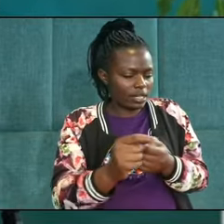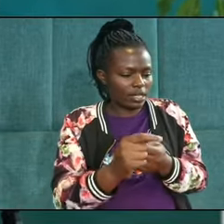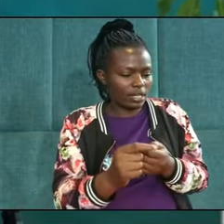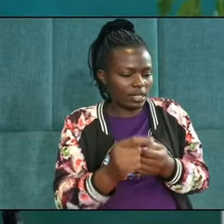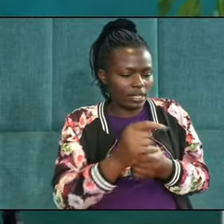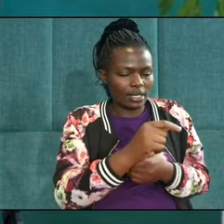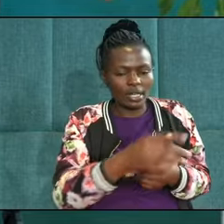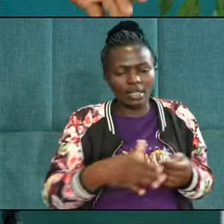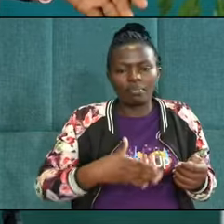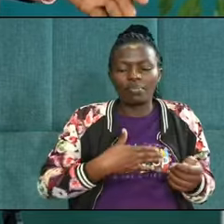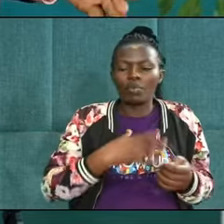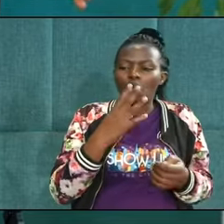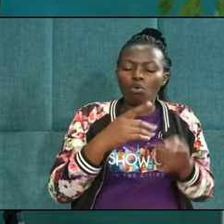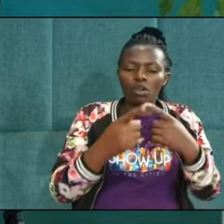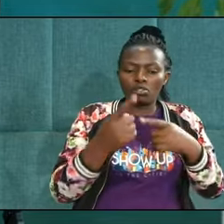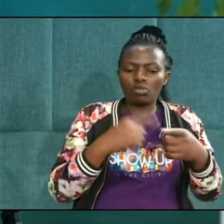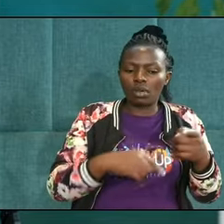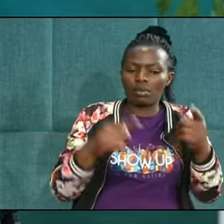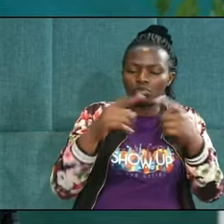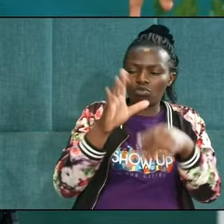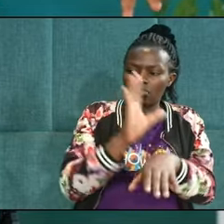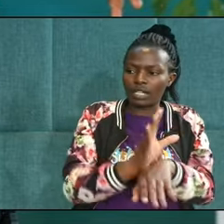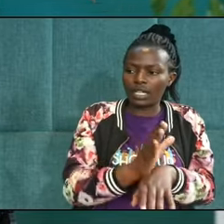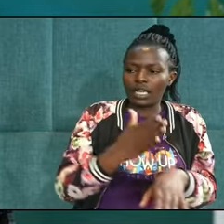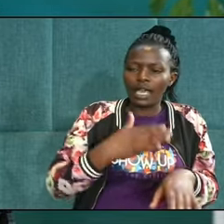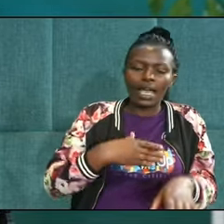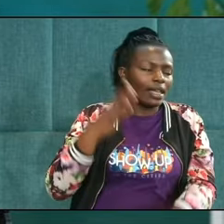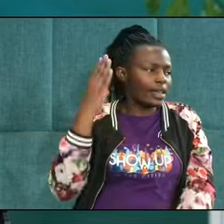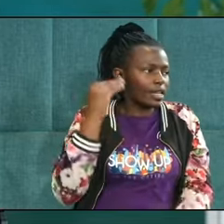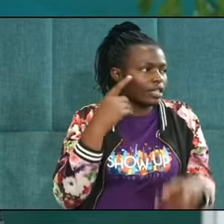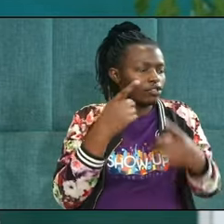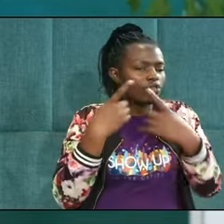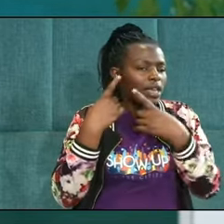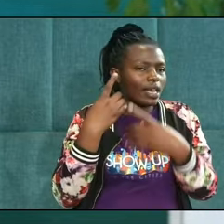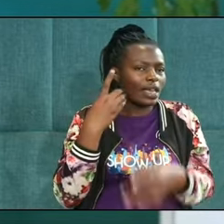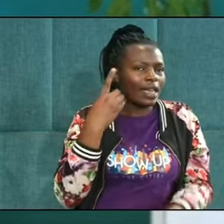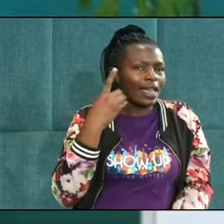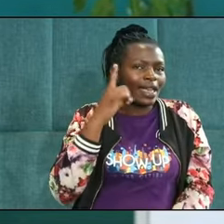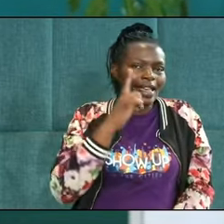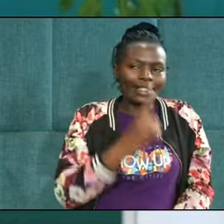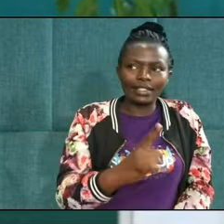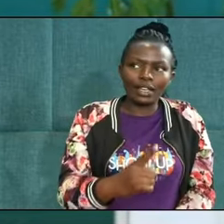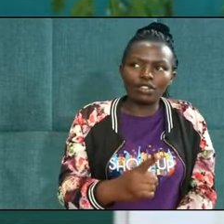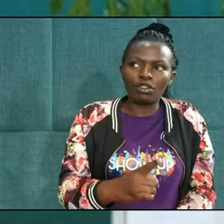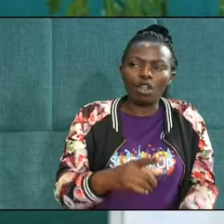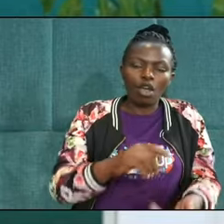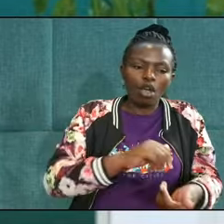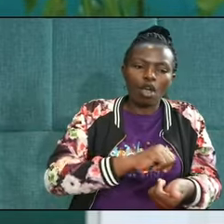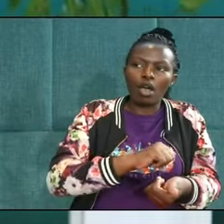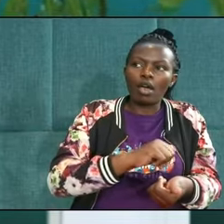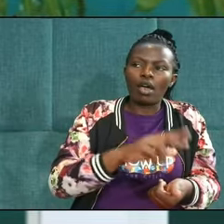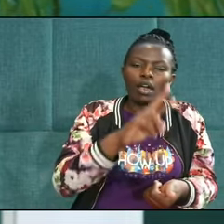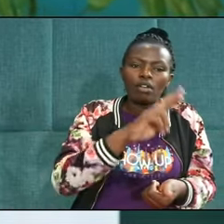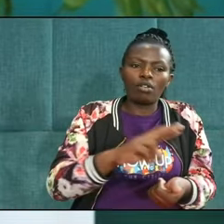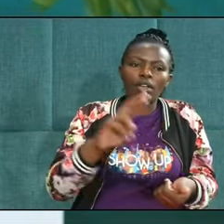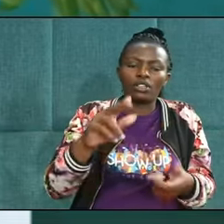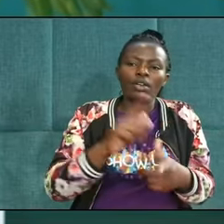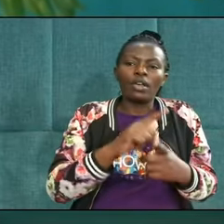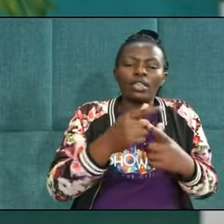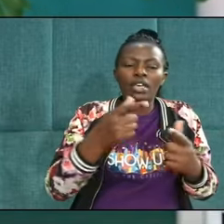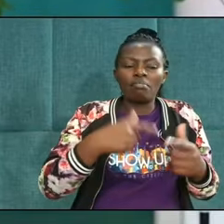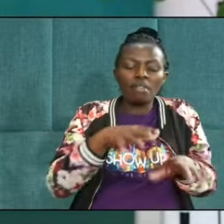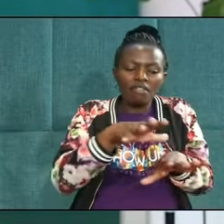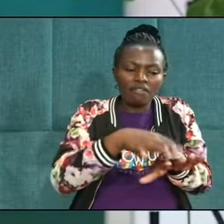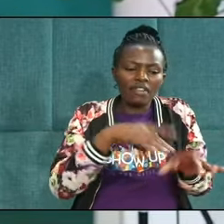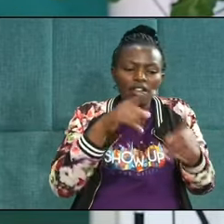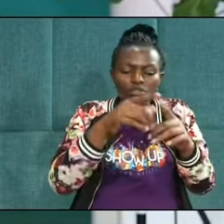want to come to church and listen to their rebuke, listen to their instruction, listen to their correction for my salvation, it means I'm not being fair to myself. Are you